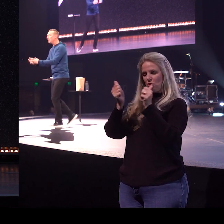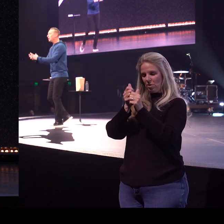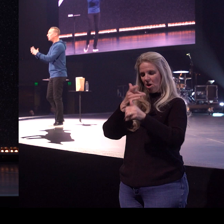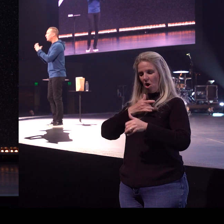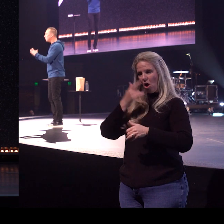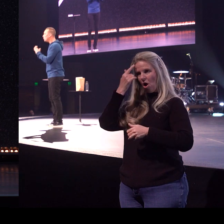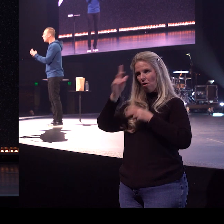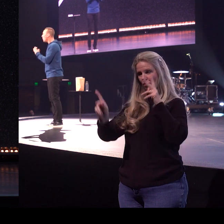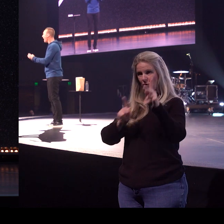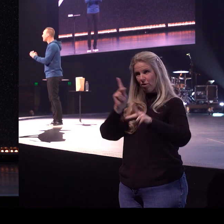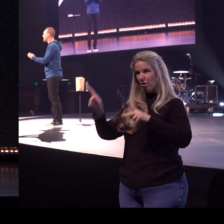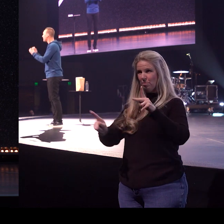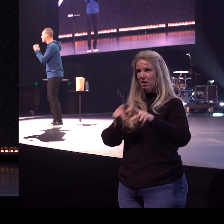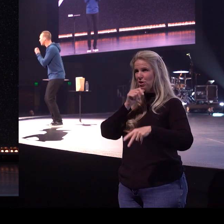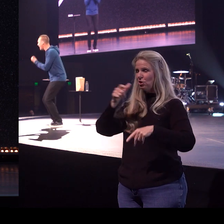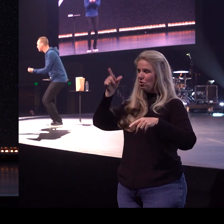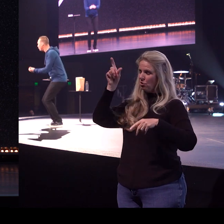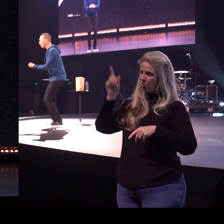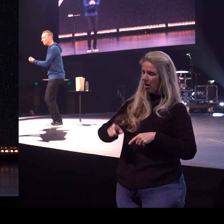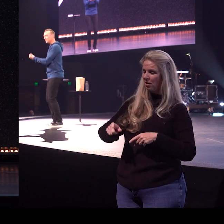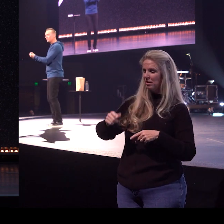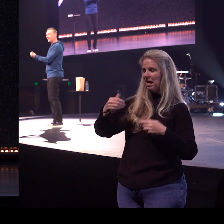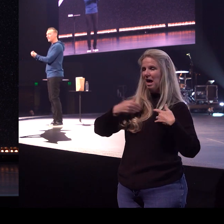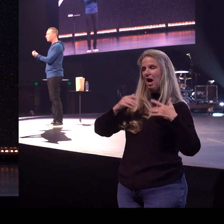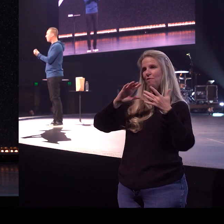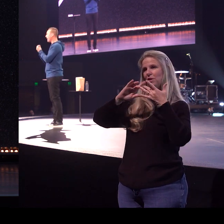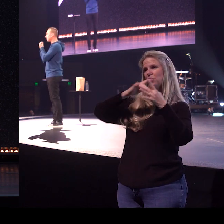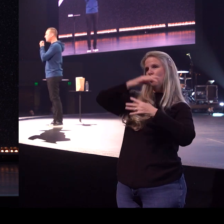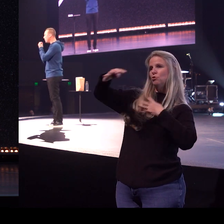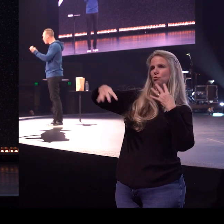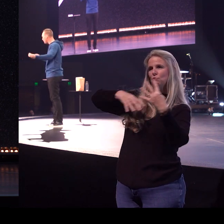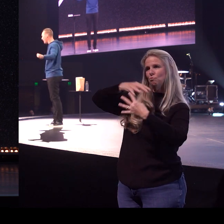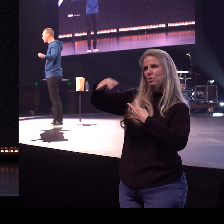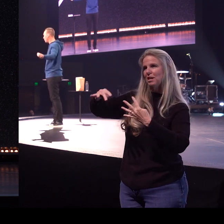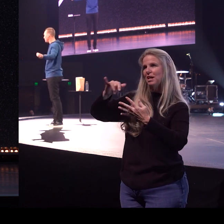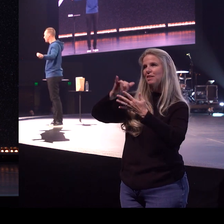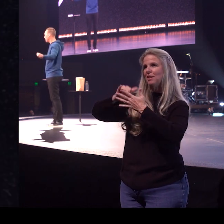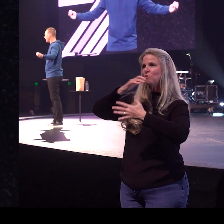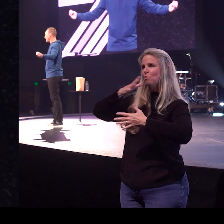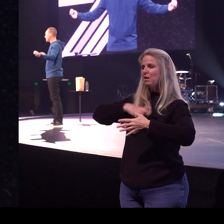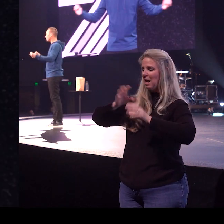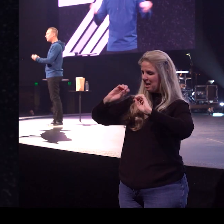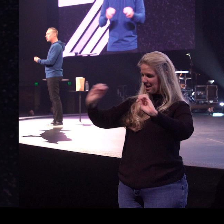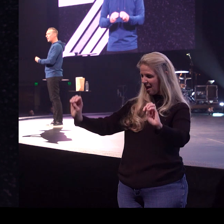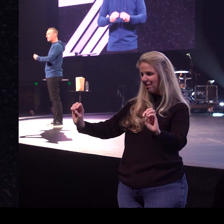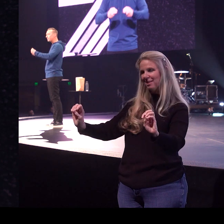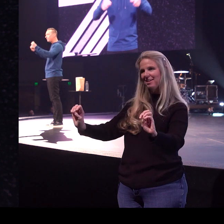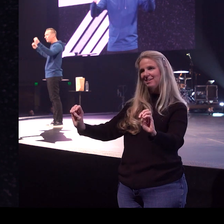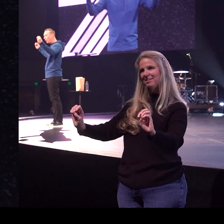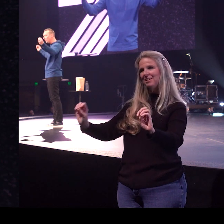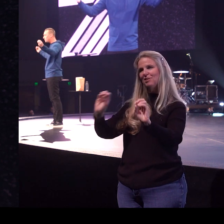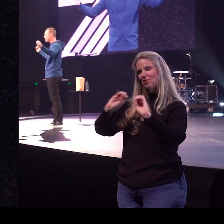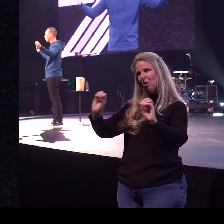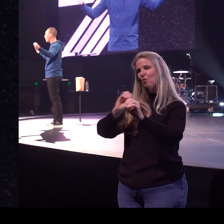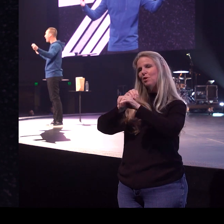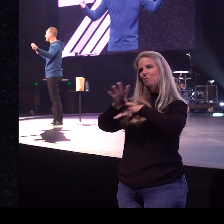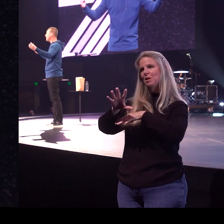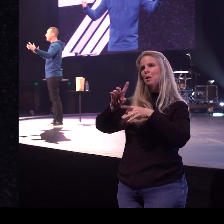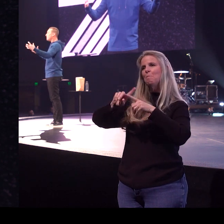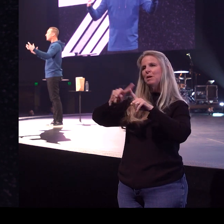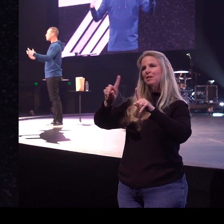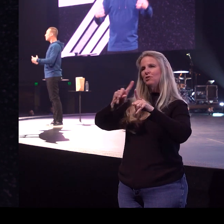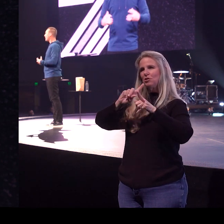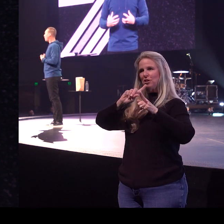head. You don't have to have a platform. This woman had no platform, and yet she transformed people.